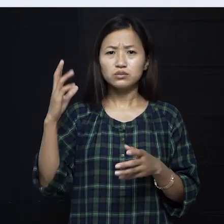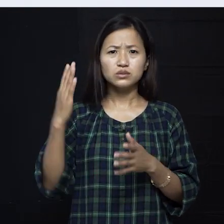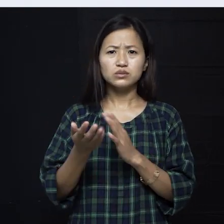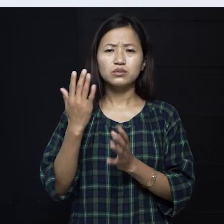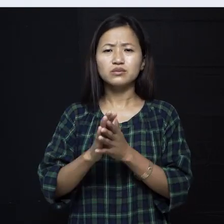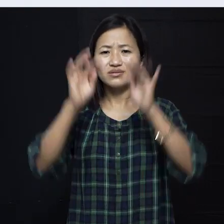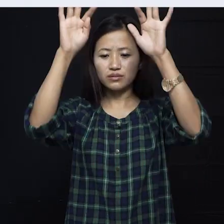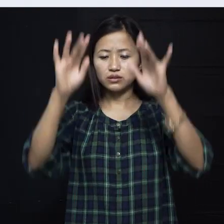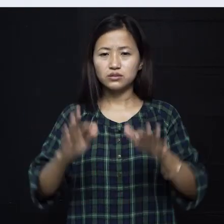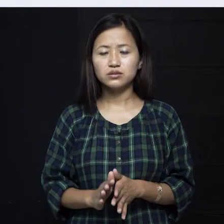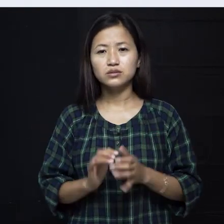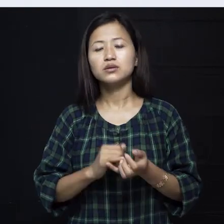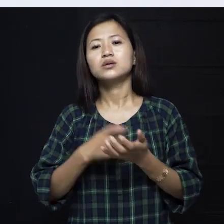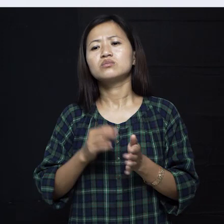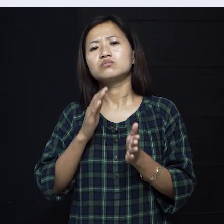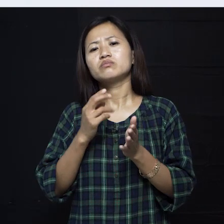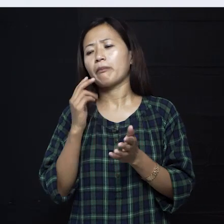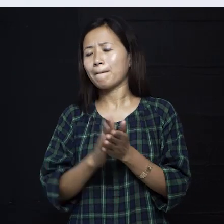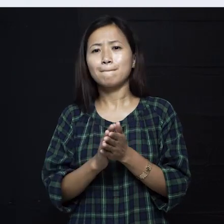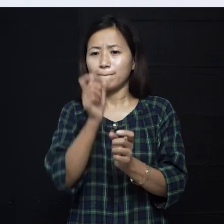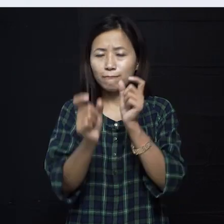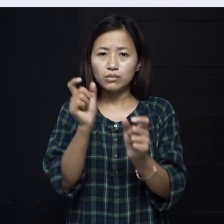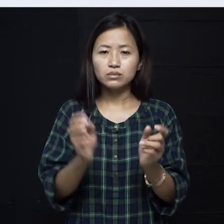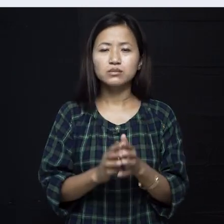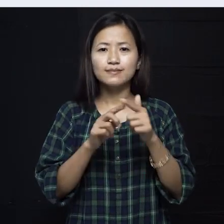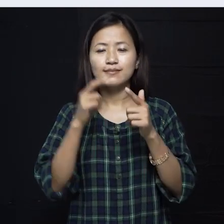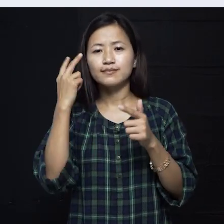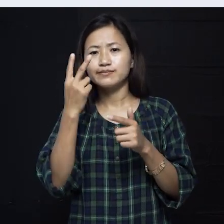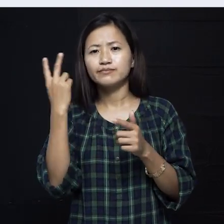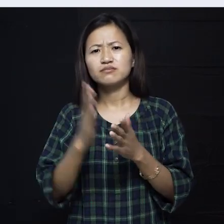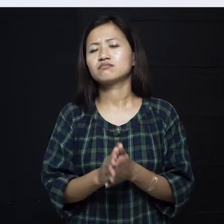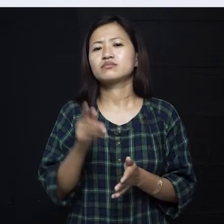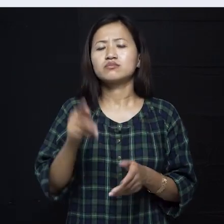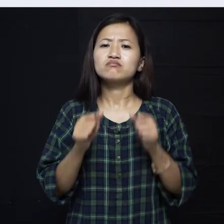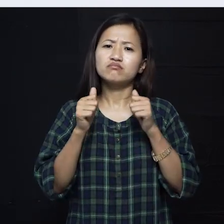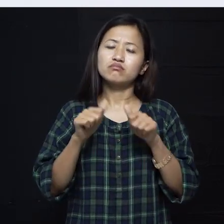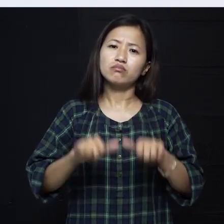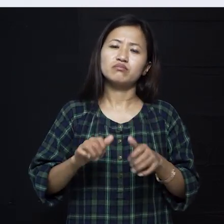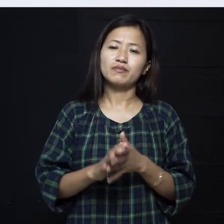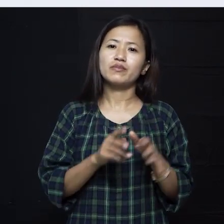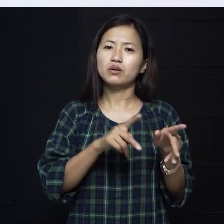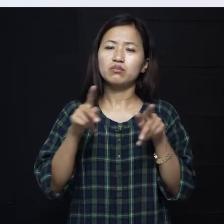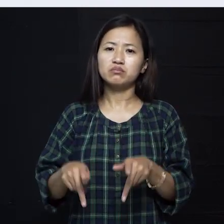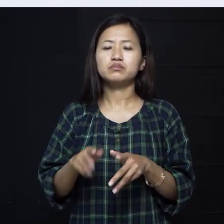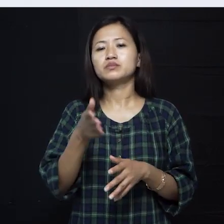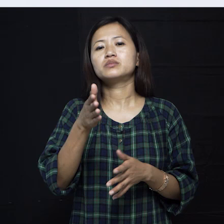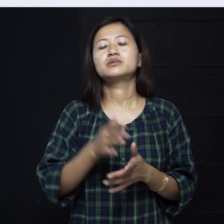difficult for the people to travel on it. Then we have also discussed that roadways are inadequate. Okay,